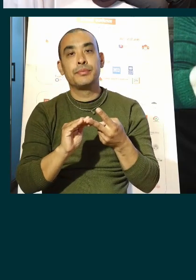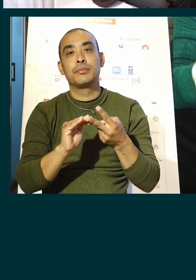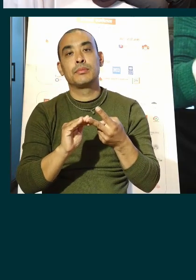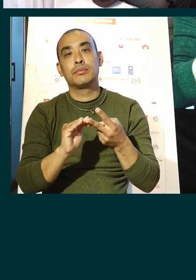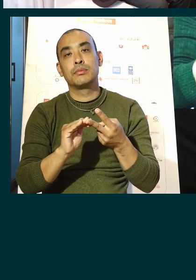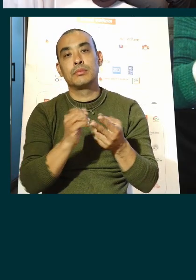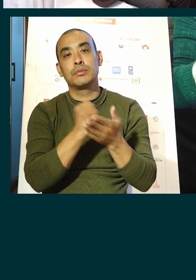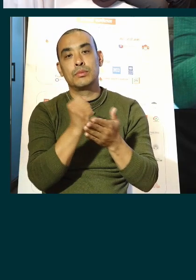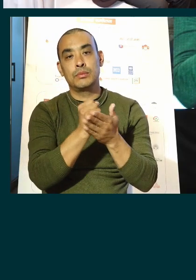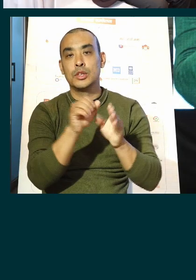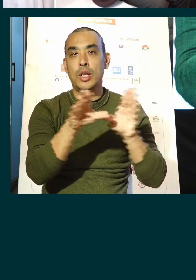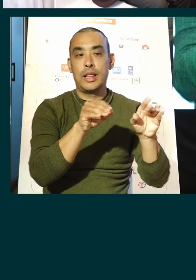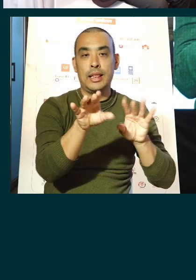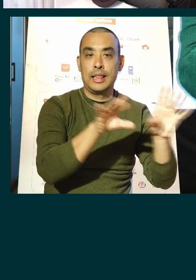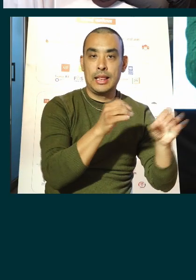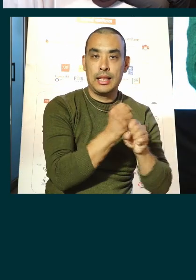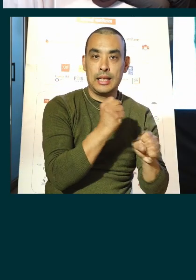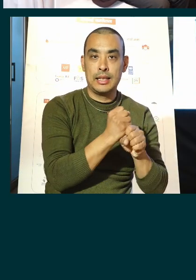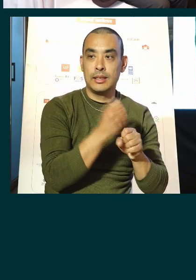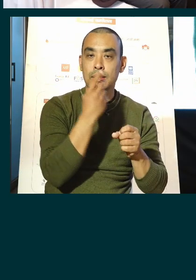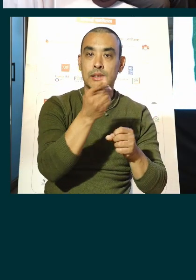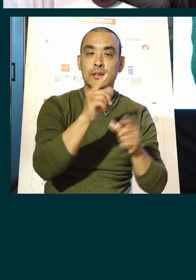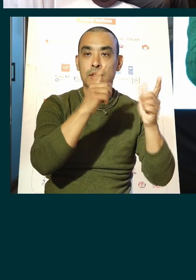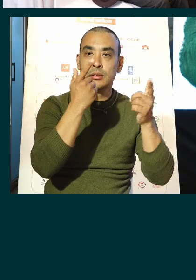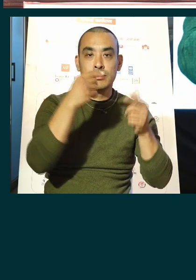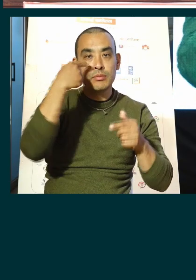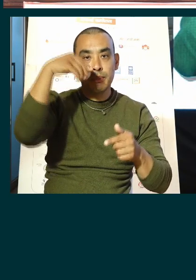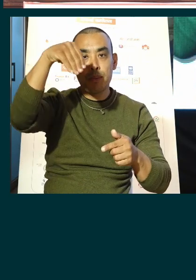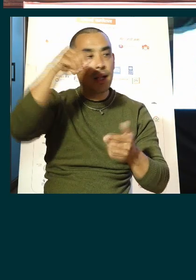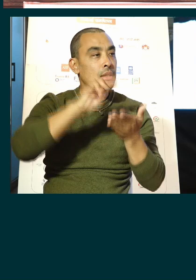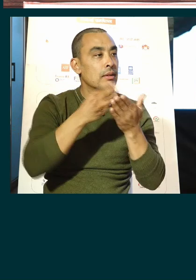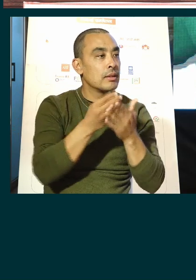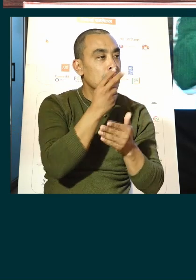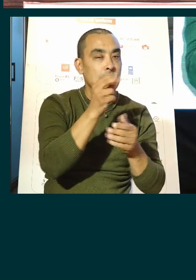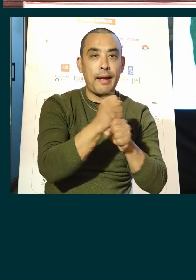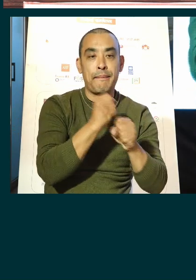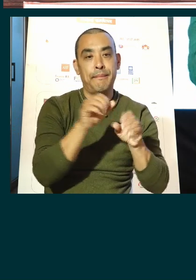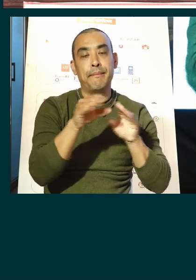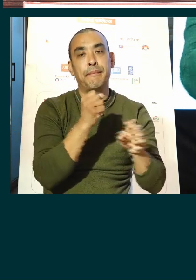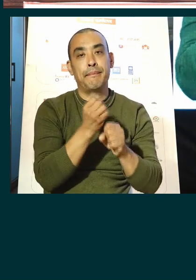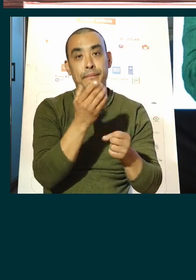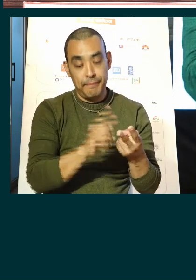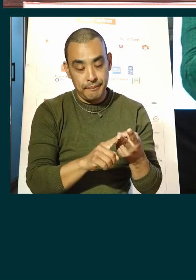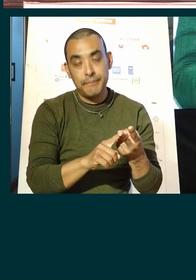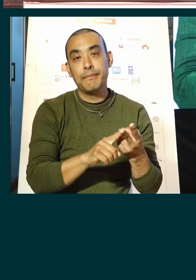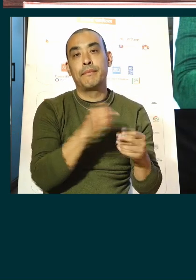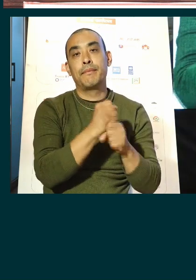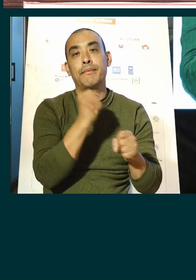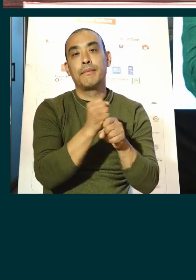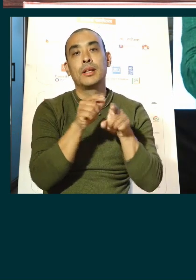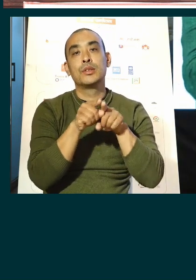I'm trying to collect images that are in the city of Mumbai. And also I'm working